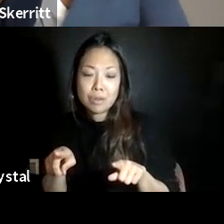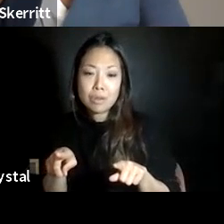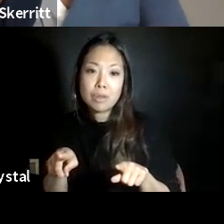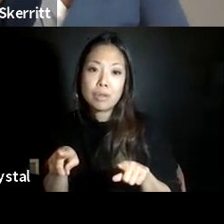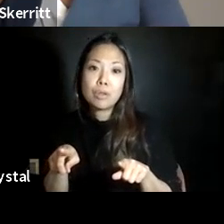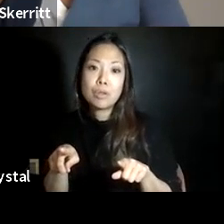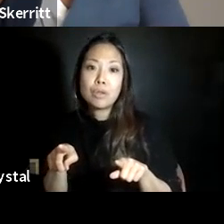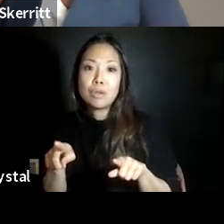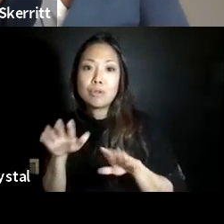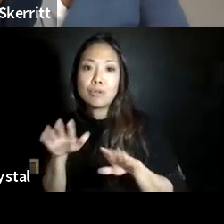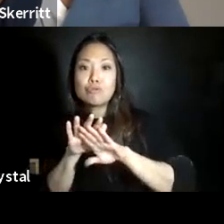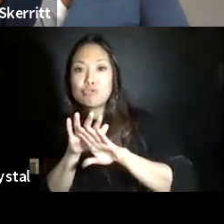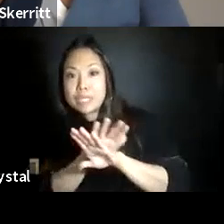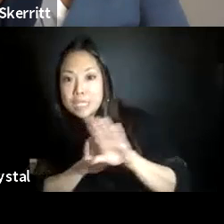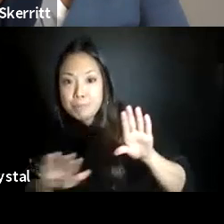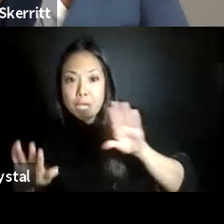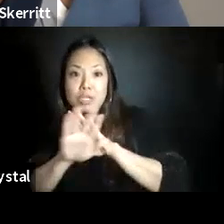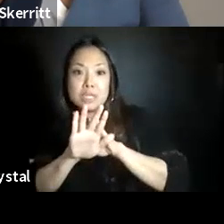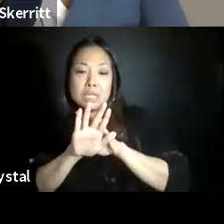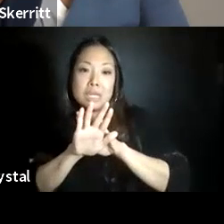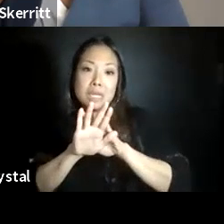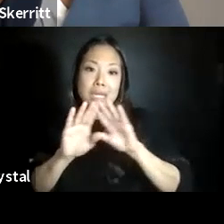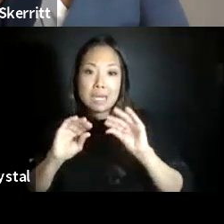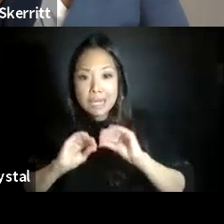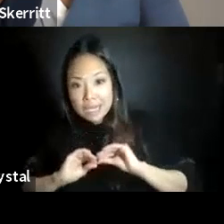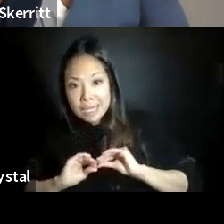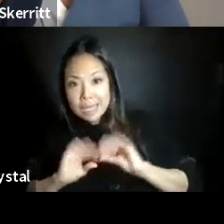transparency and whatever we propose to be easy to understand.